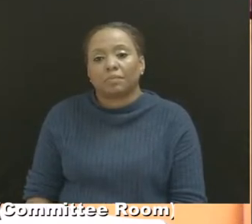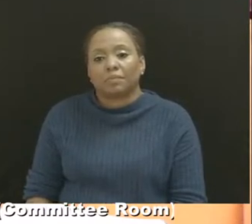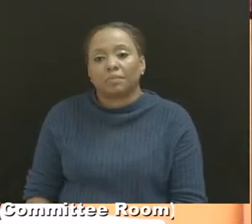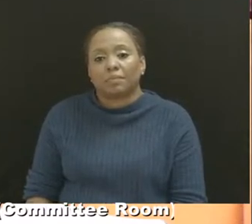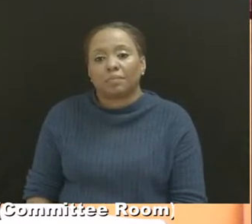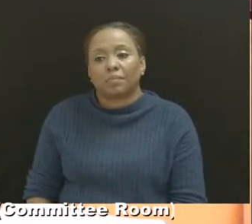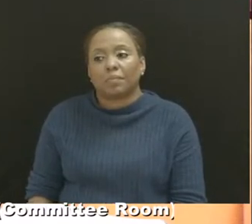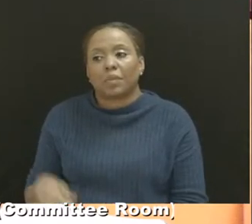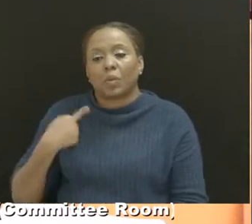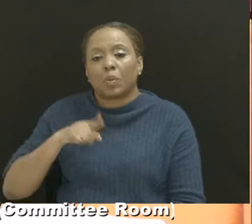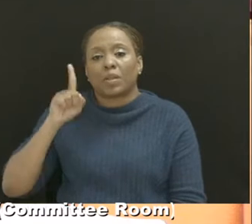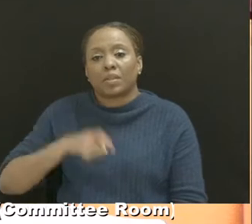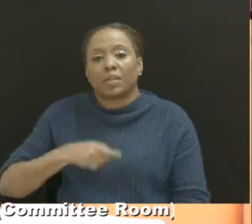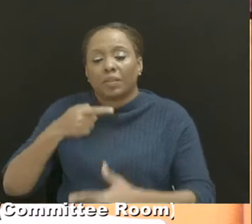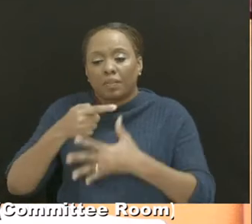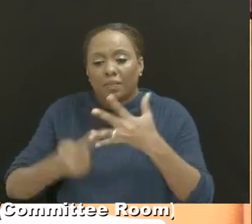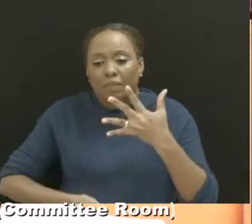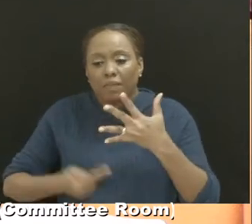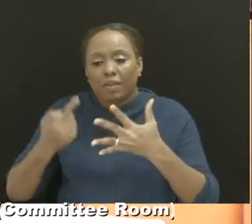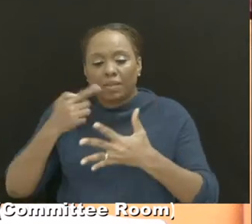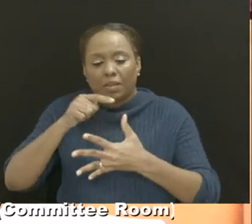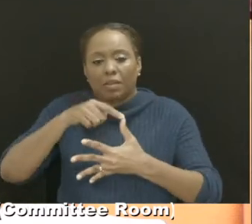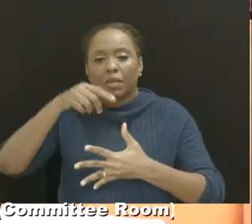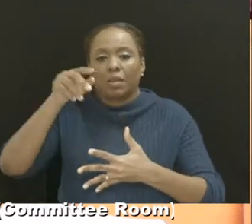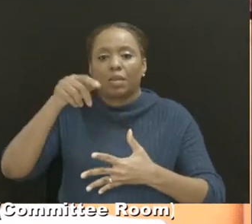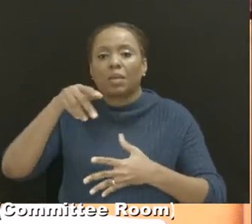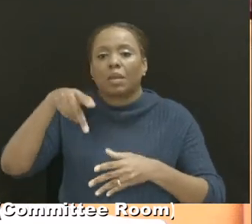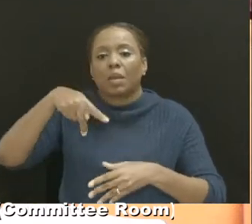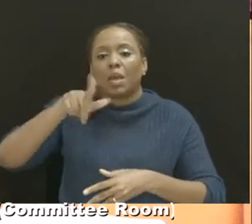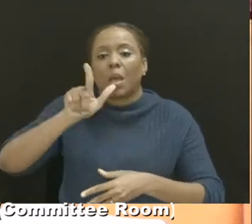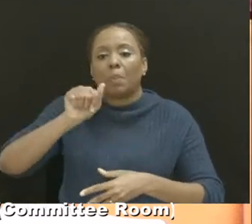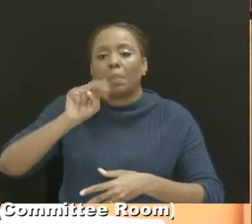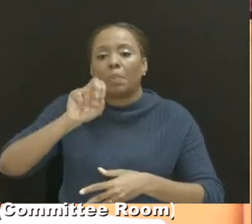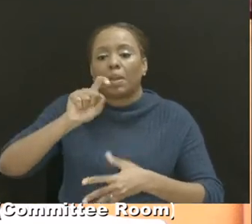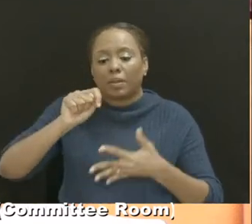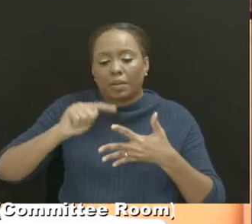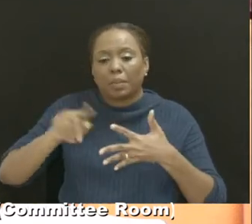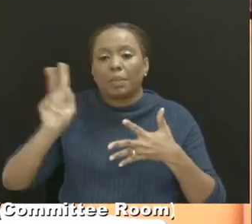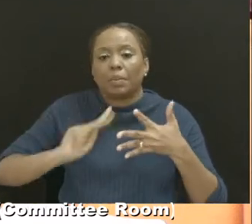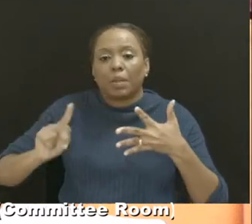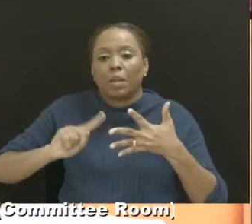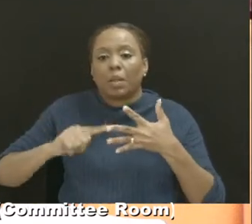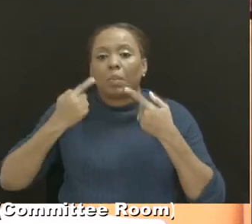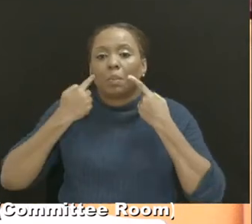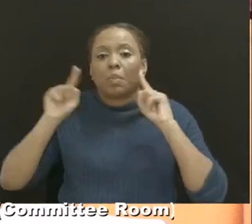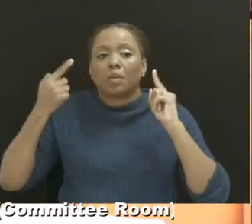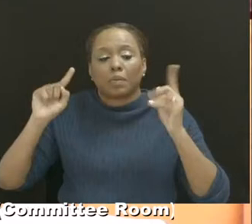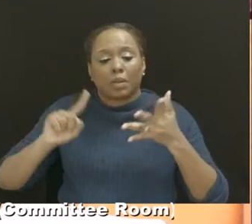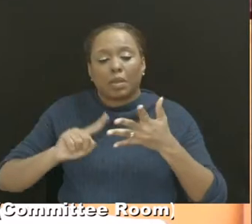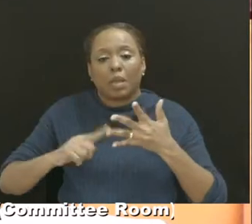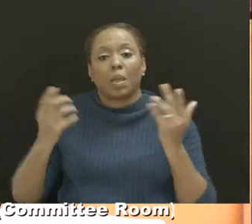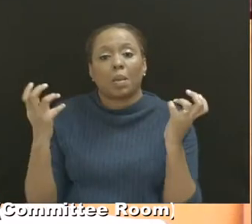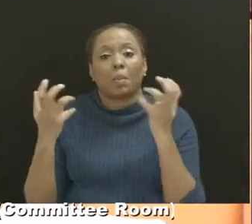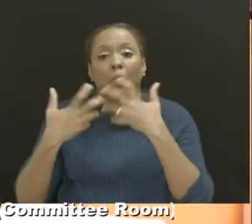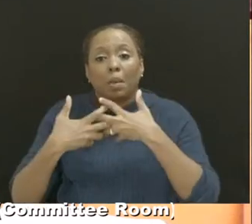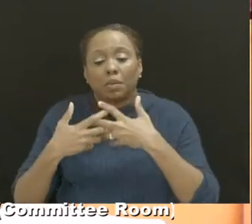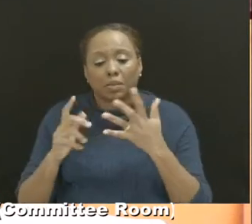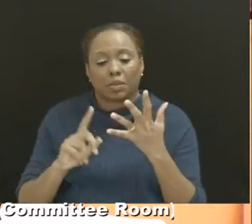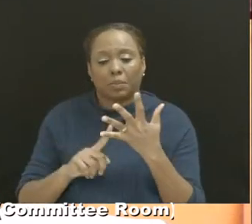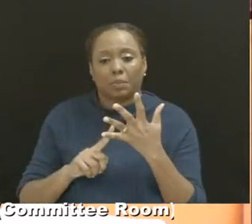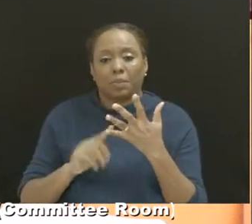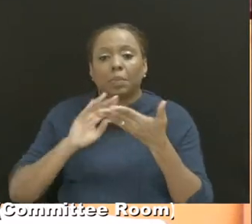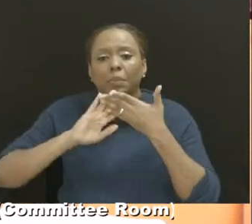of the 5 P's, the planet, people, prosperity, partnership, and peace, and